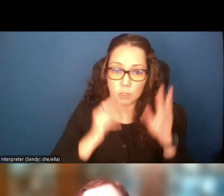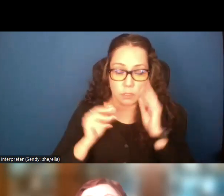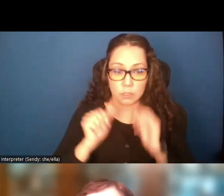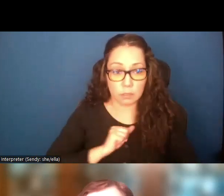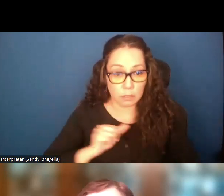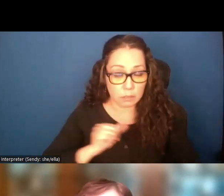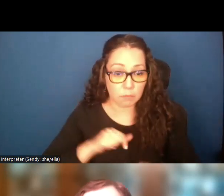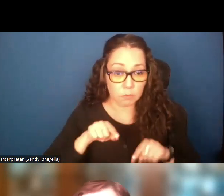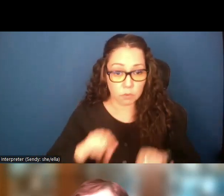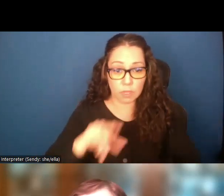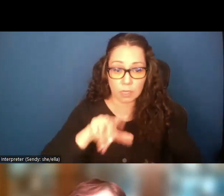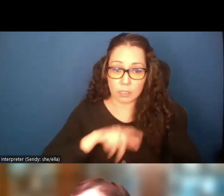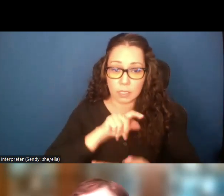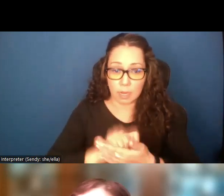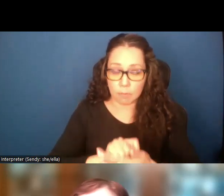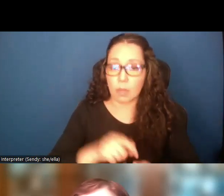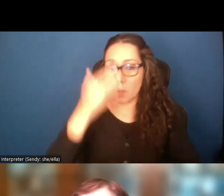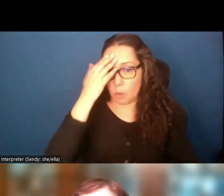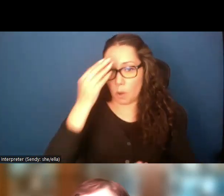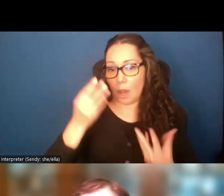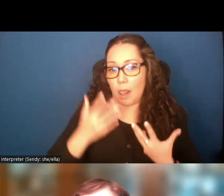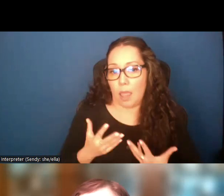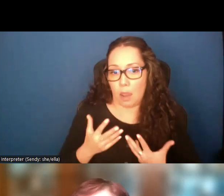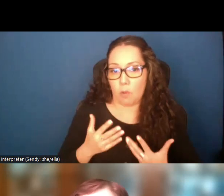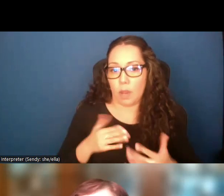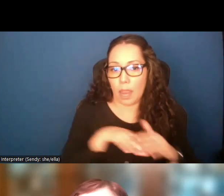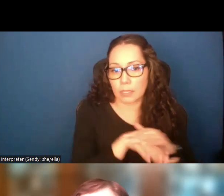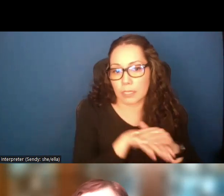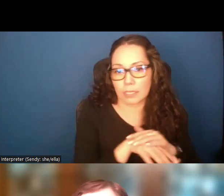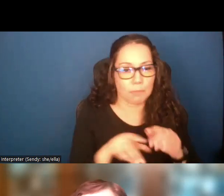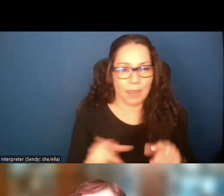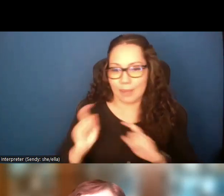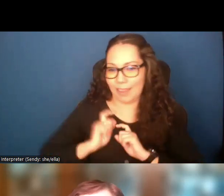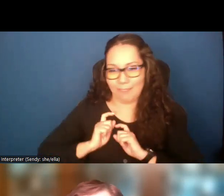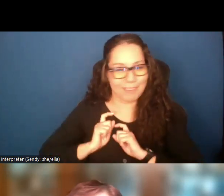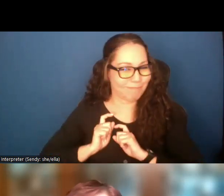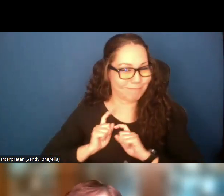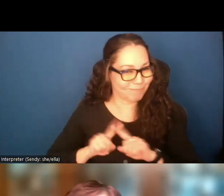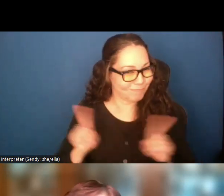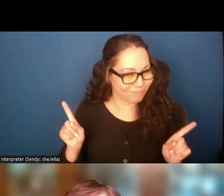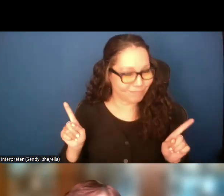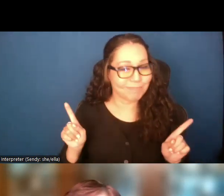knew that we were allowed access, but we weren't being given access. So thank you.